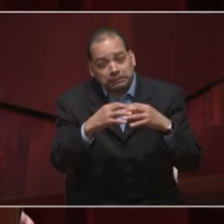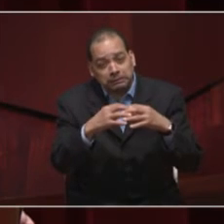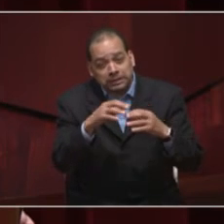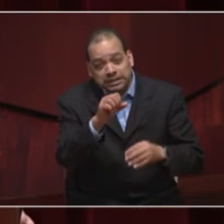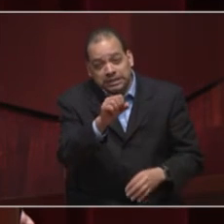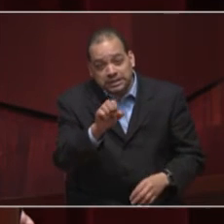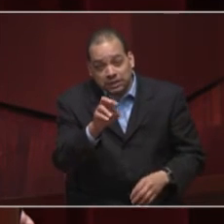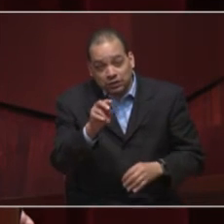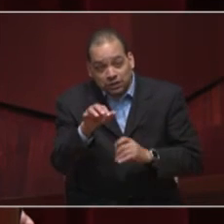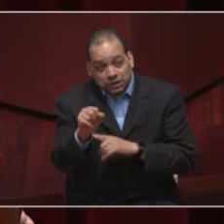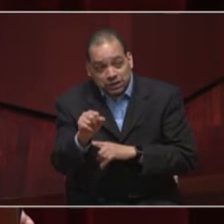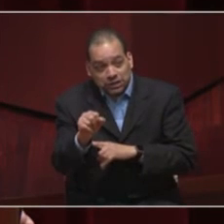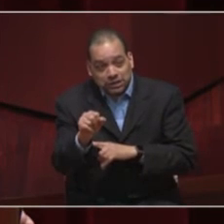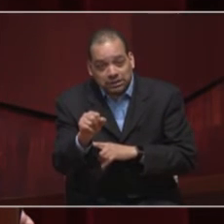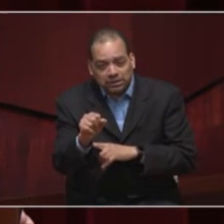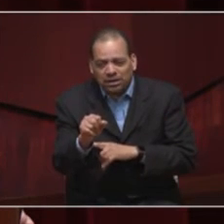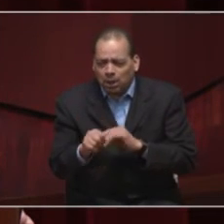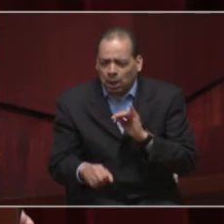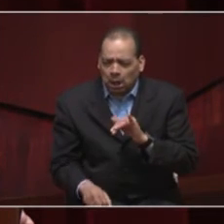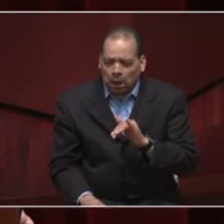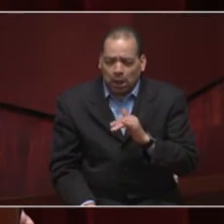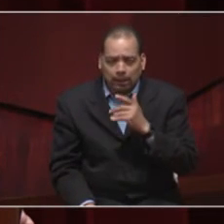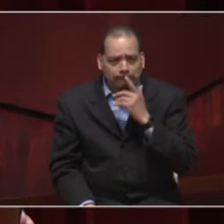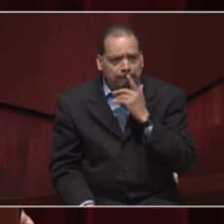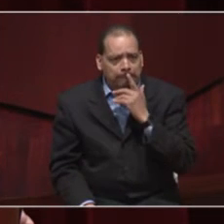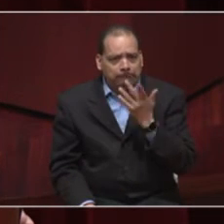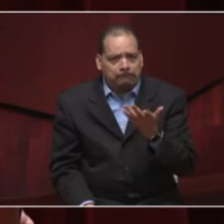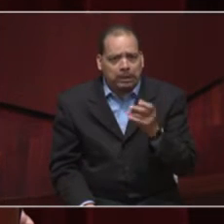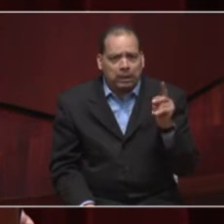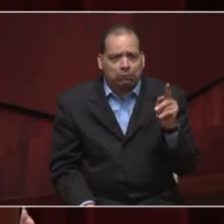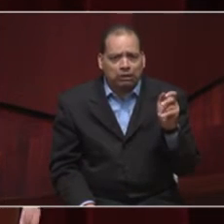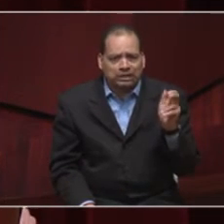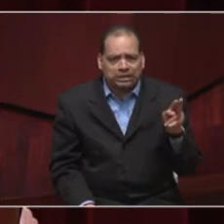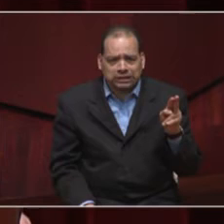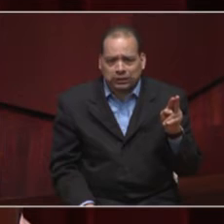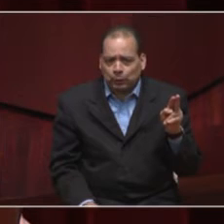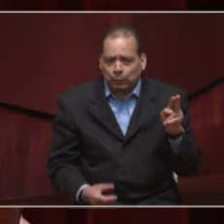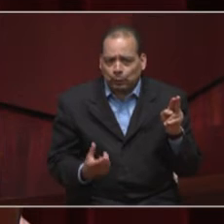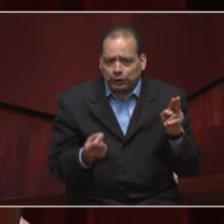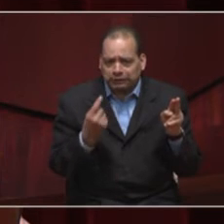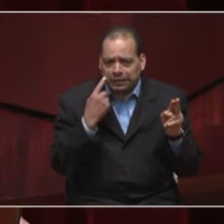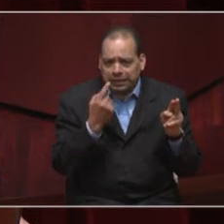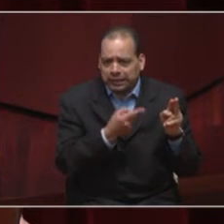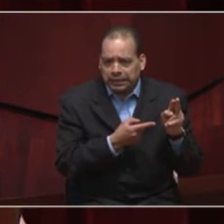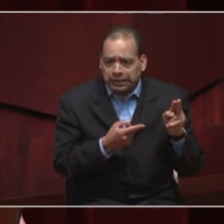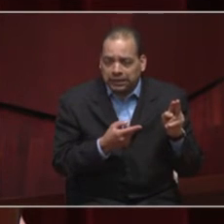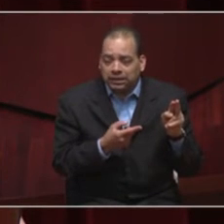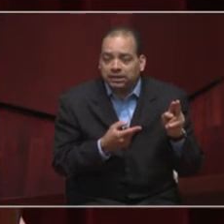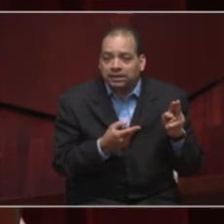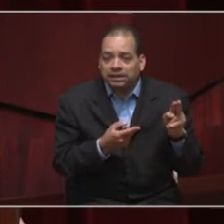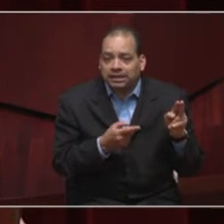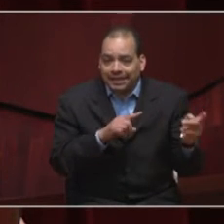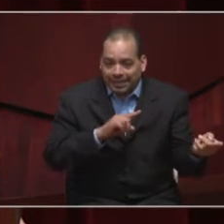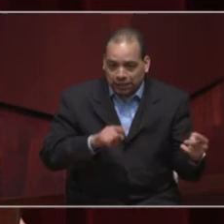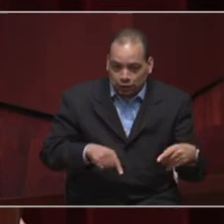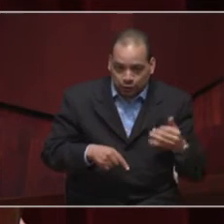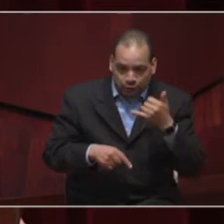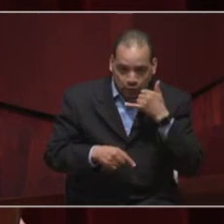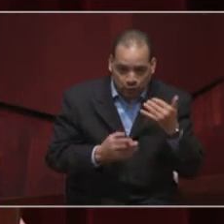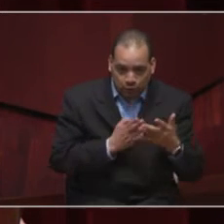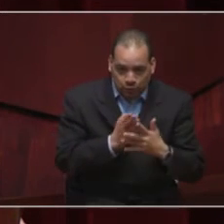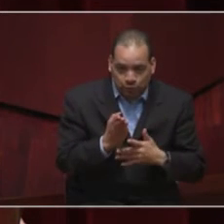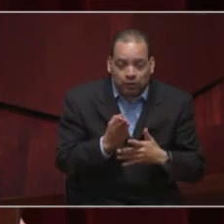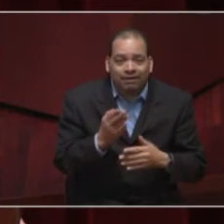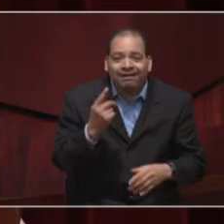this series. Preston, did you hear that question? Yeah, I think you summarized it. Yeah, I think from the time